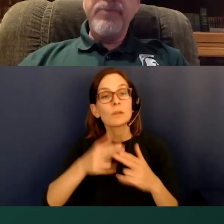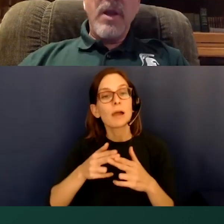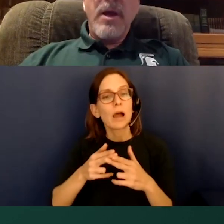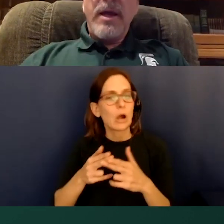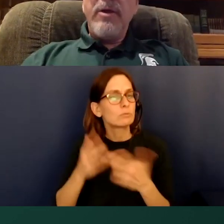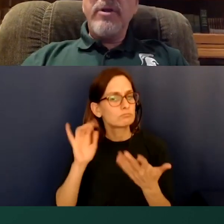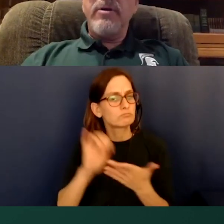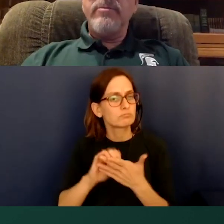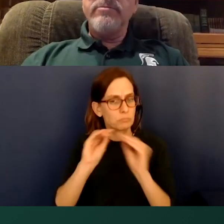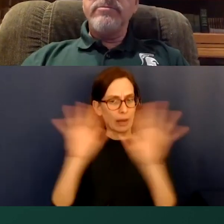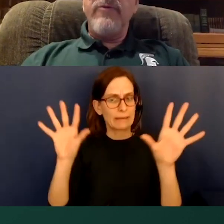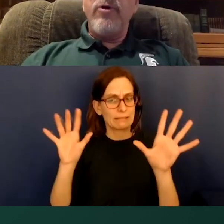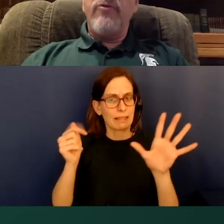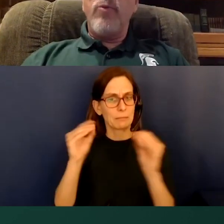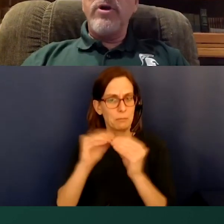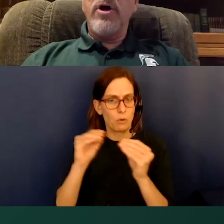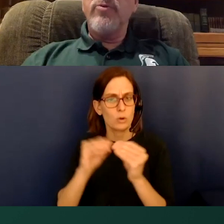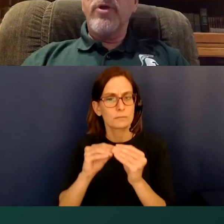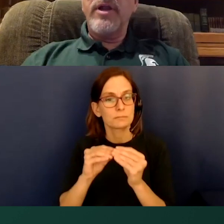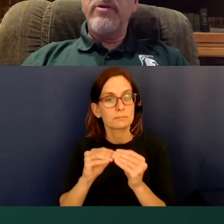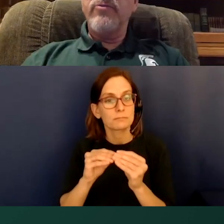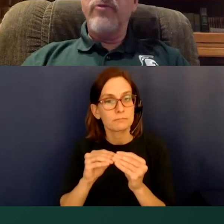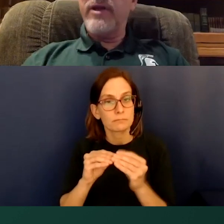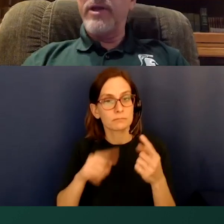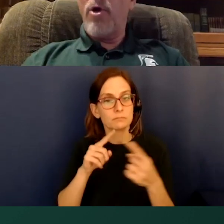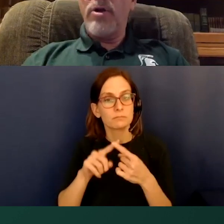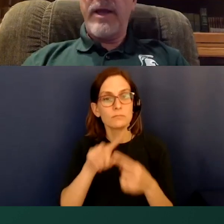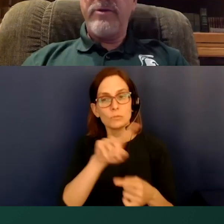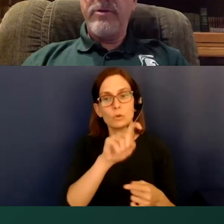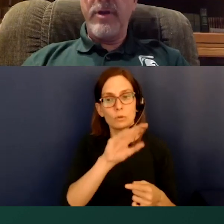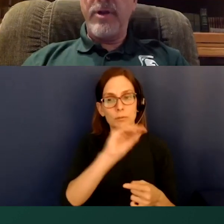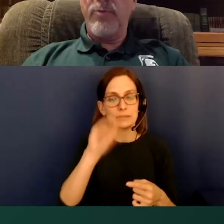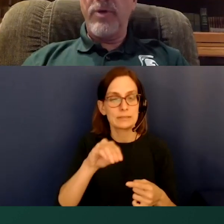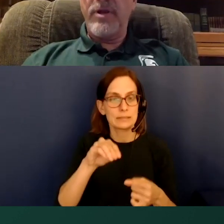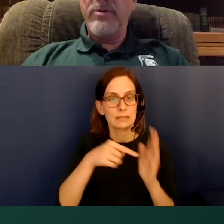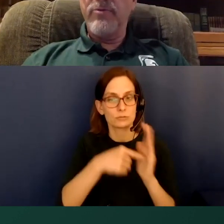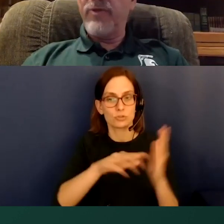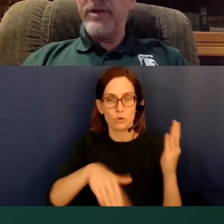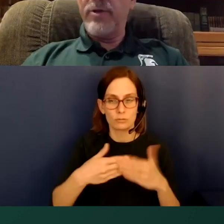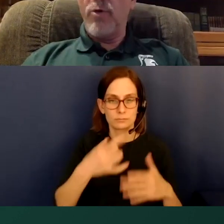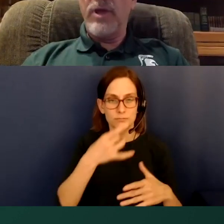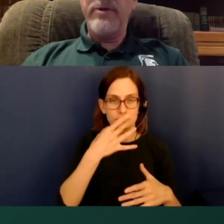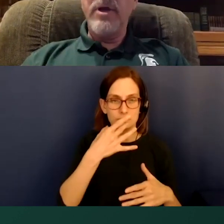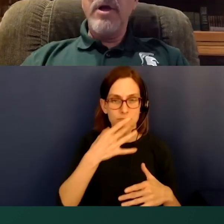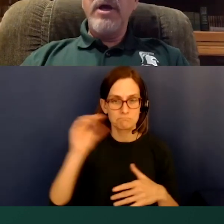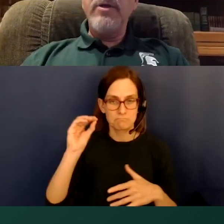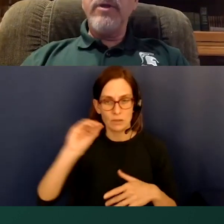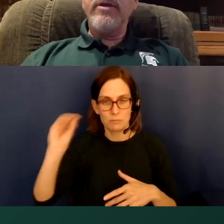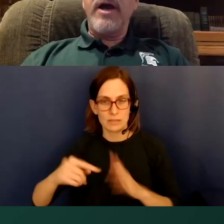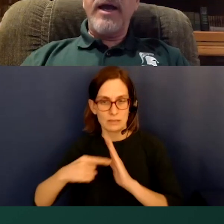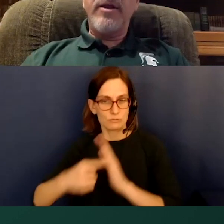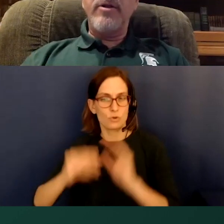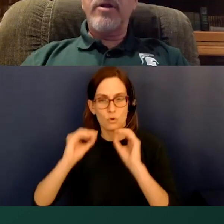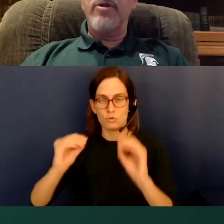that. Here's a, if you go from 100% reflecting all light to 0% reflecting no light, you know